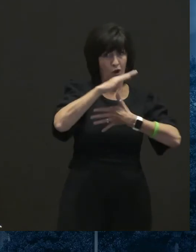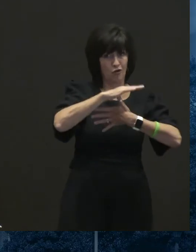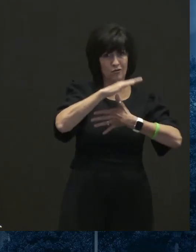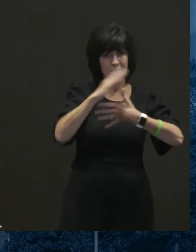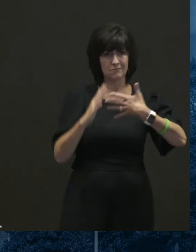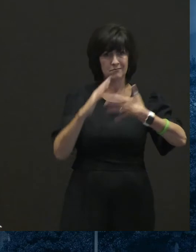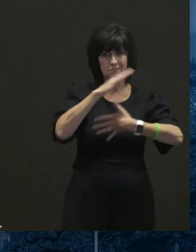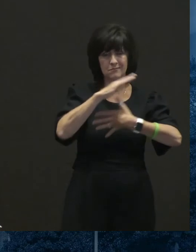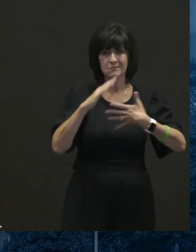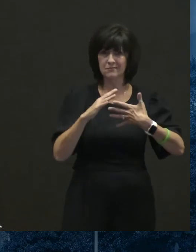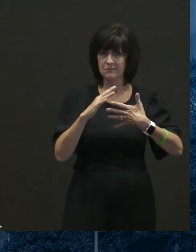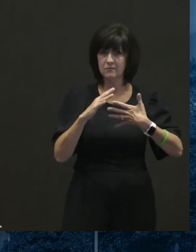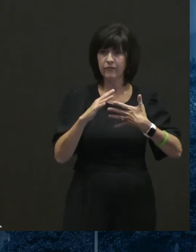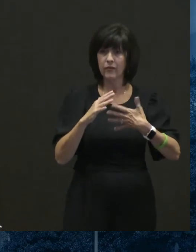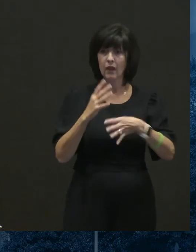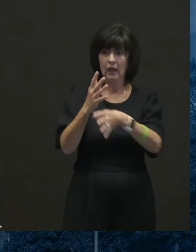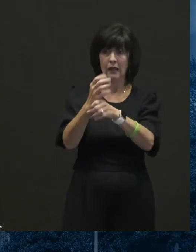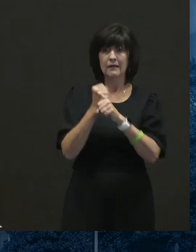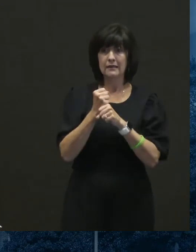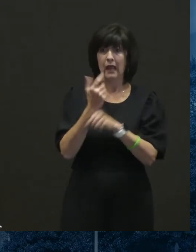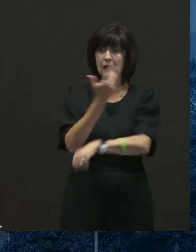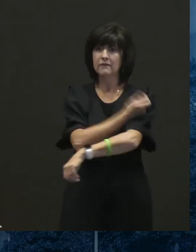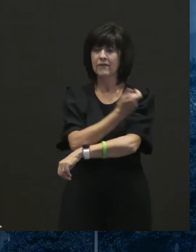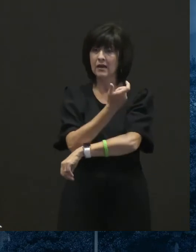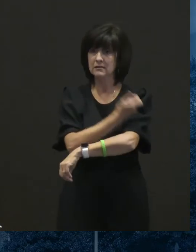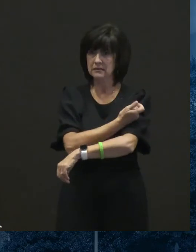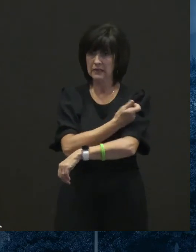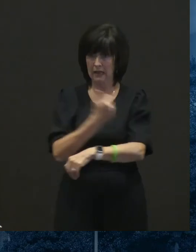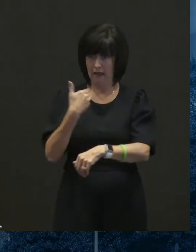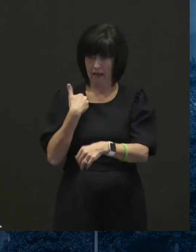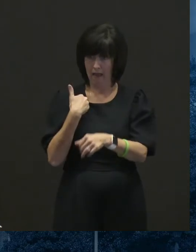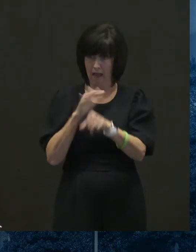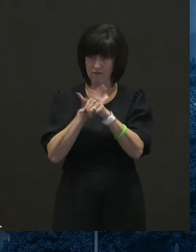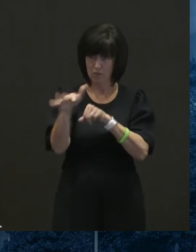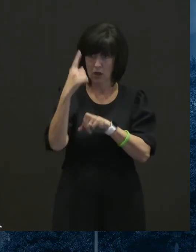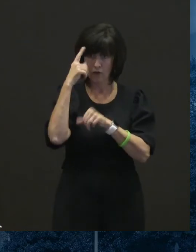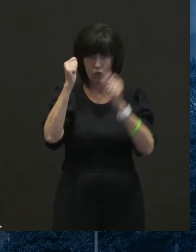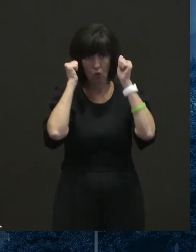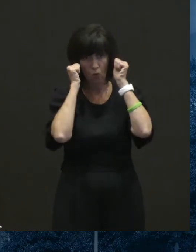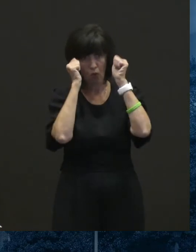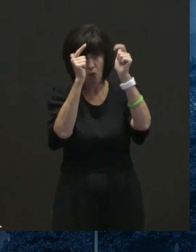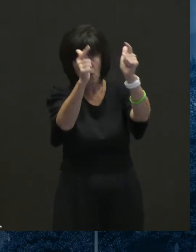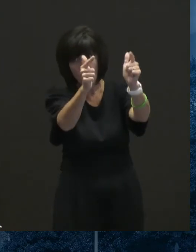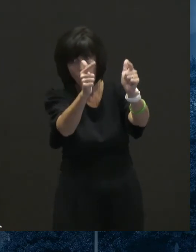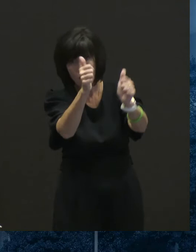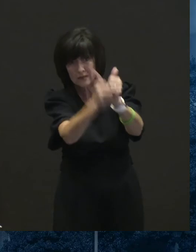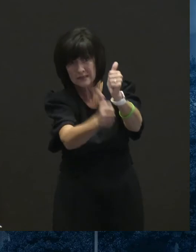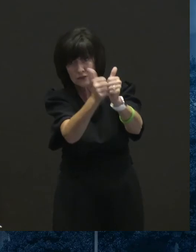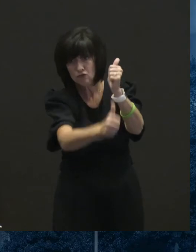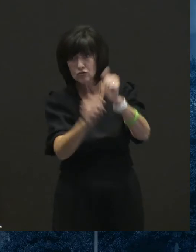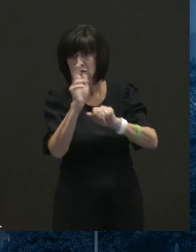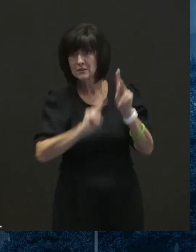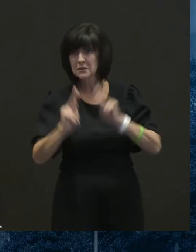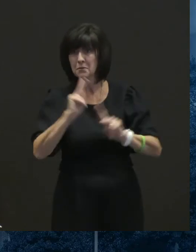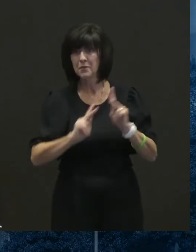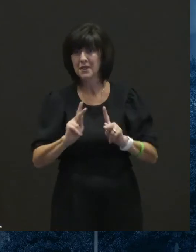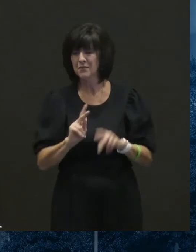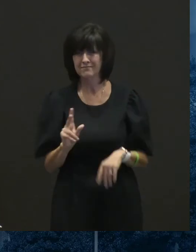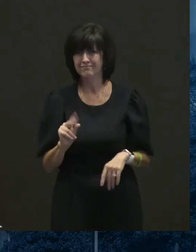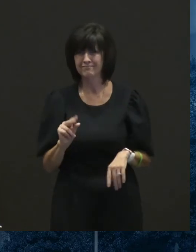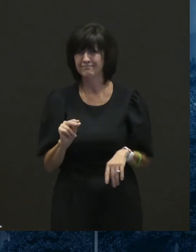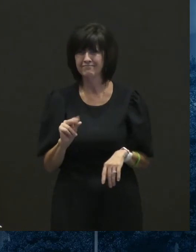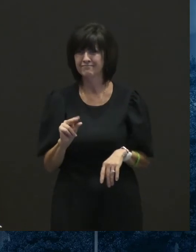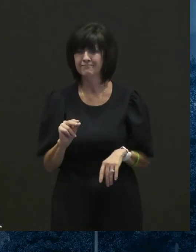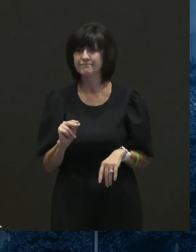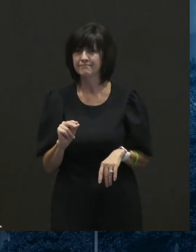We're not going to get enough vaccine to vaccinate every Delawarean that wants a vaccine early on. The